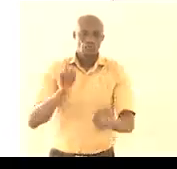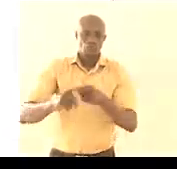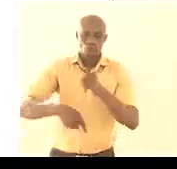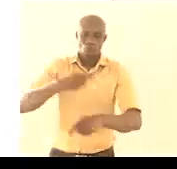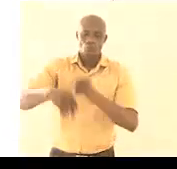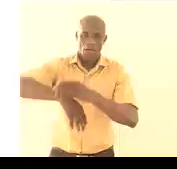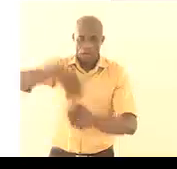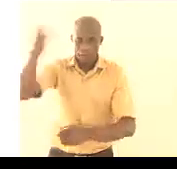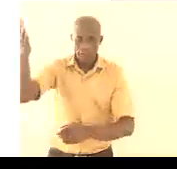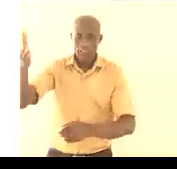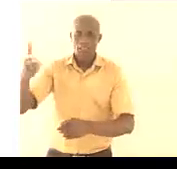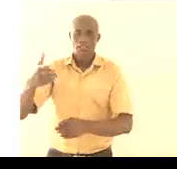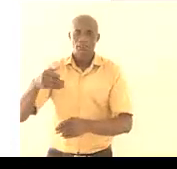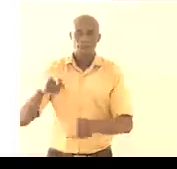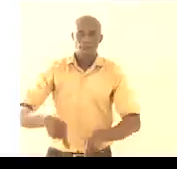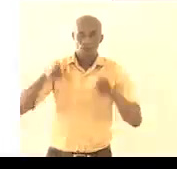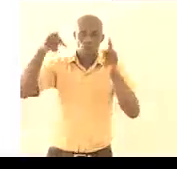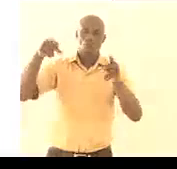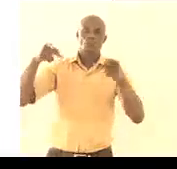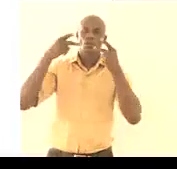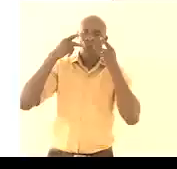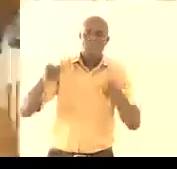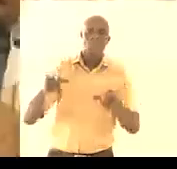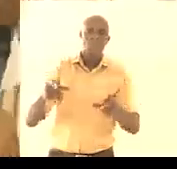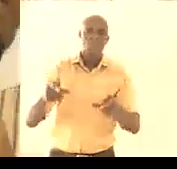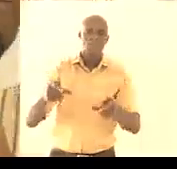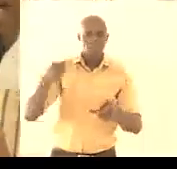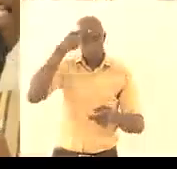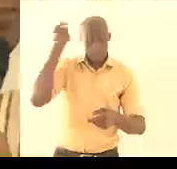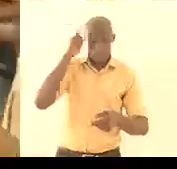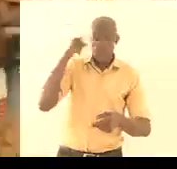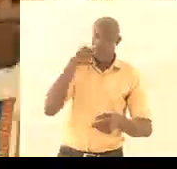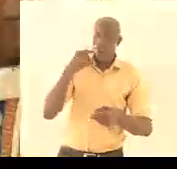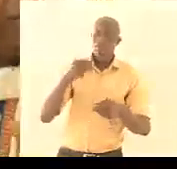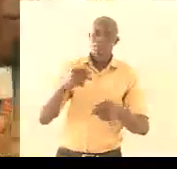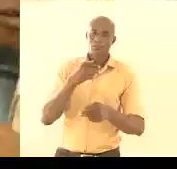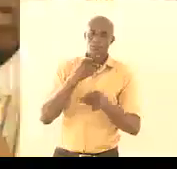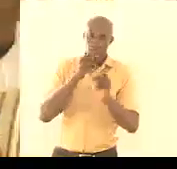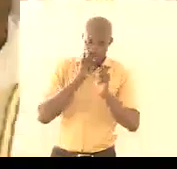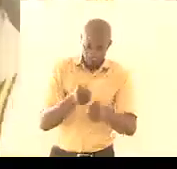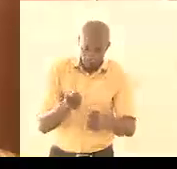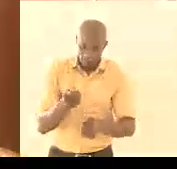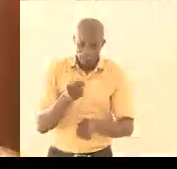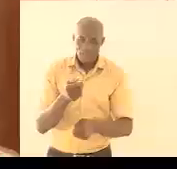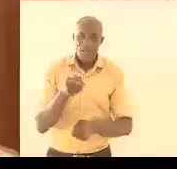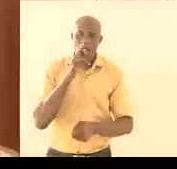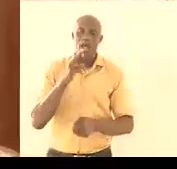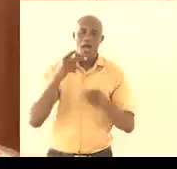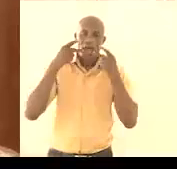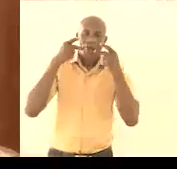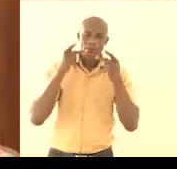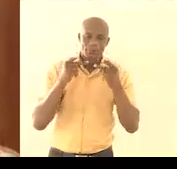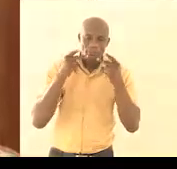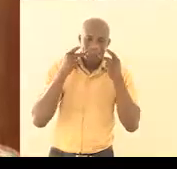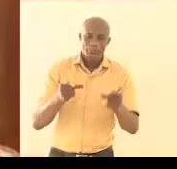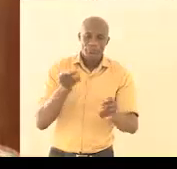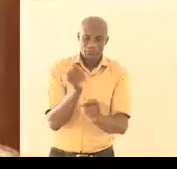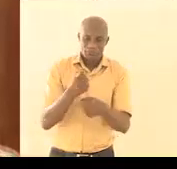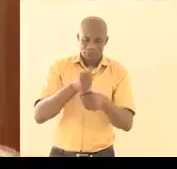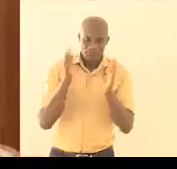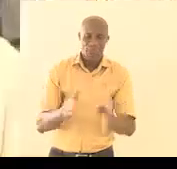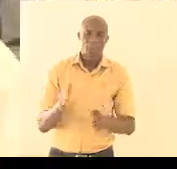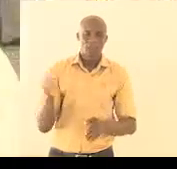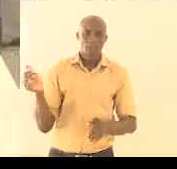be makers or promoters of peace. He says, blessed are the peacemakers, for they are the ones to be called children of God. Even in